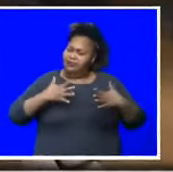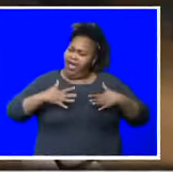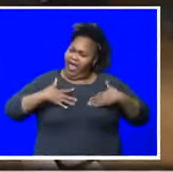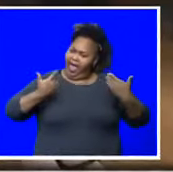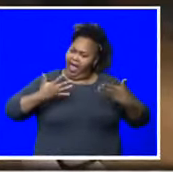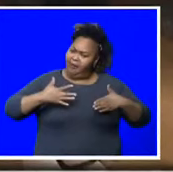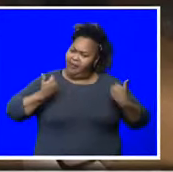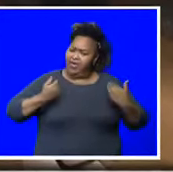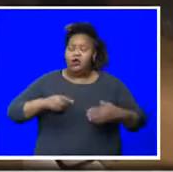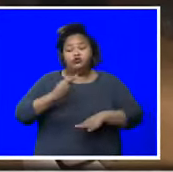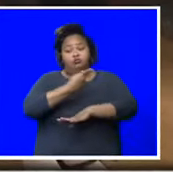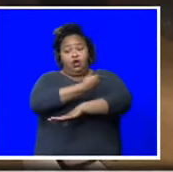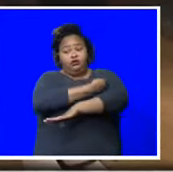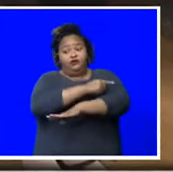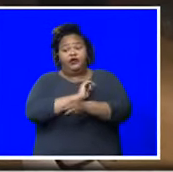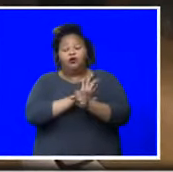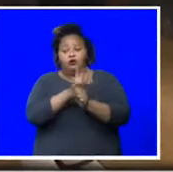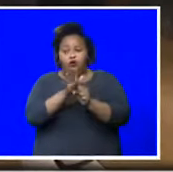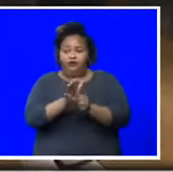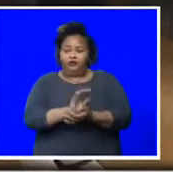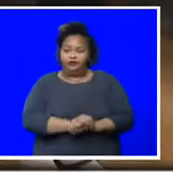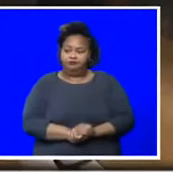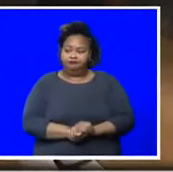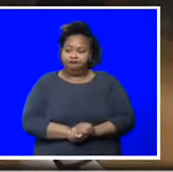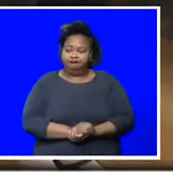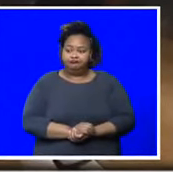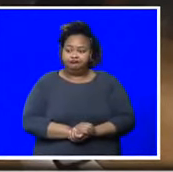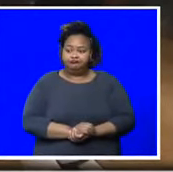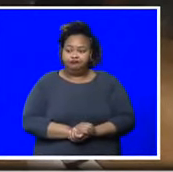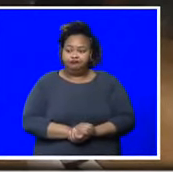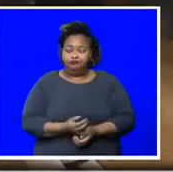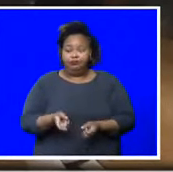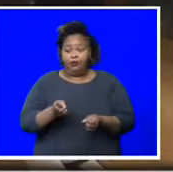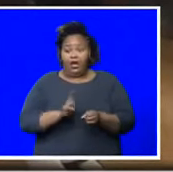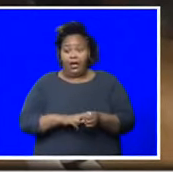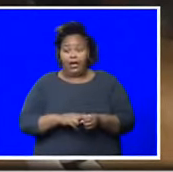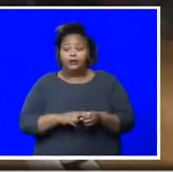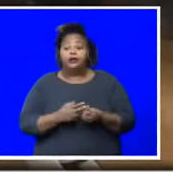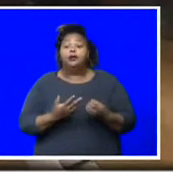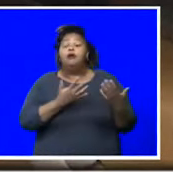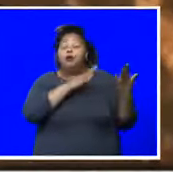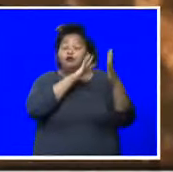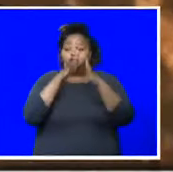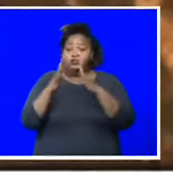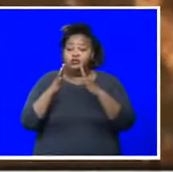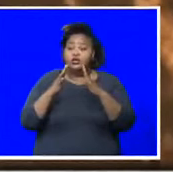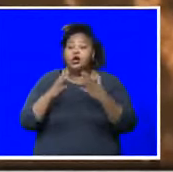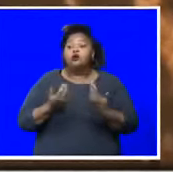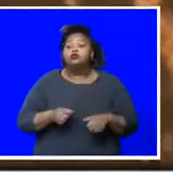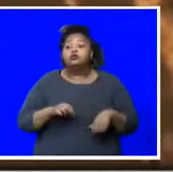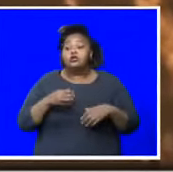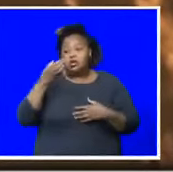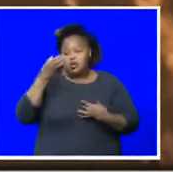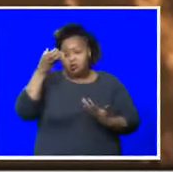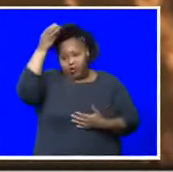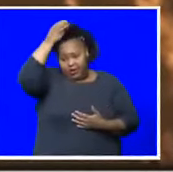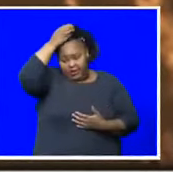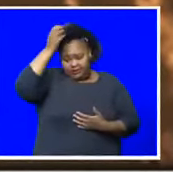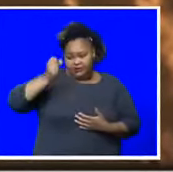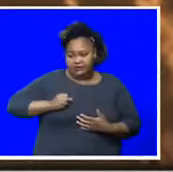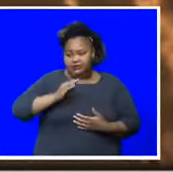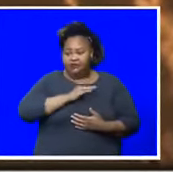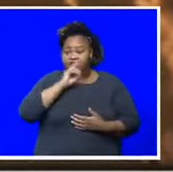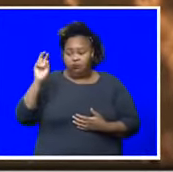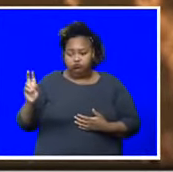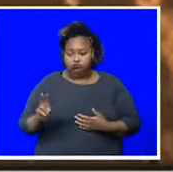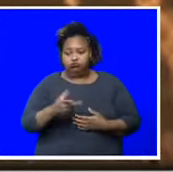uhulumende ngaloko ukuthi abanikete lelithuba lapho khona batawuvakashelwa etikolweni bagomele wona lo mkhuhlane no-COVID-19. Bafundzi-ke bathi